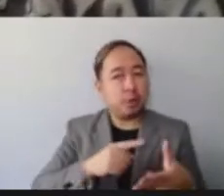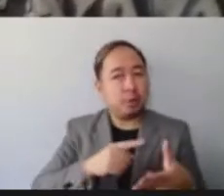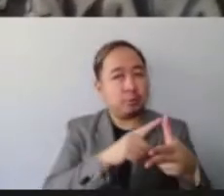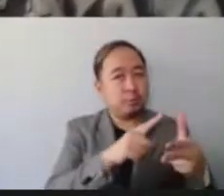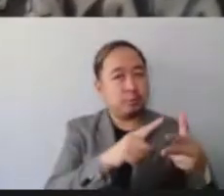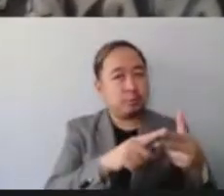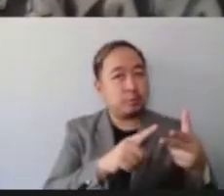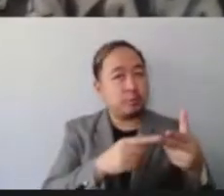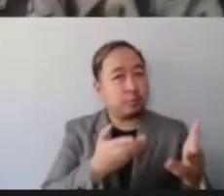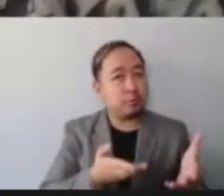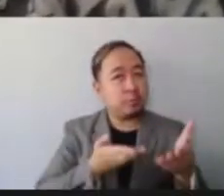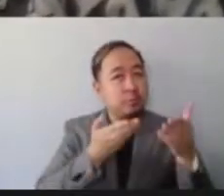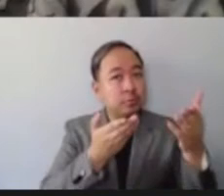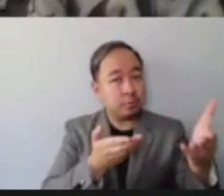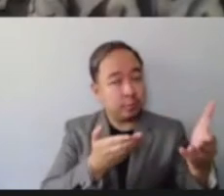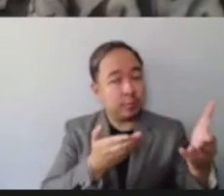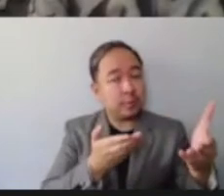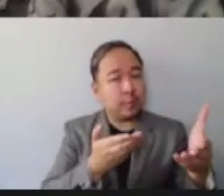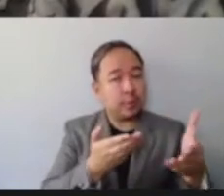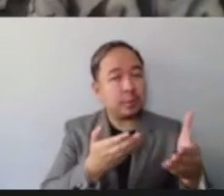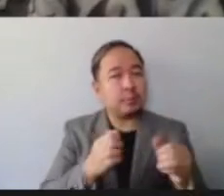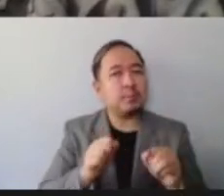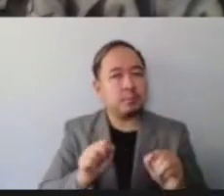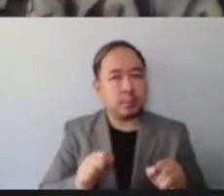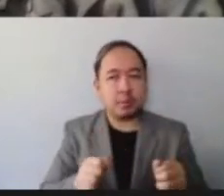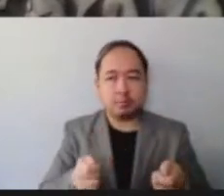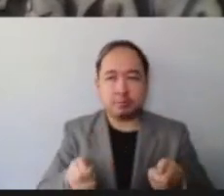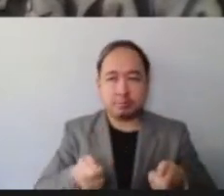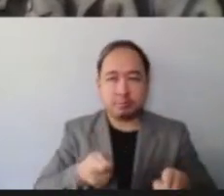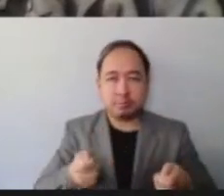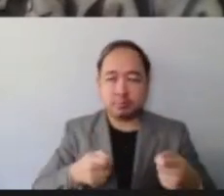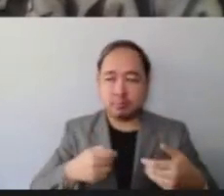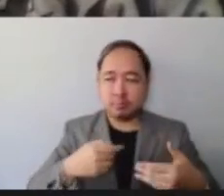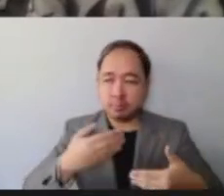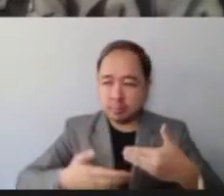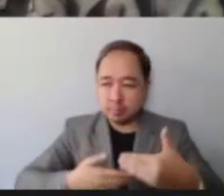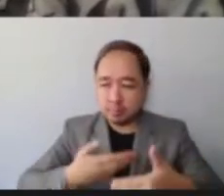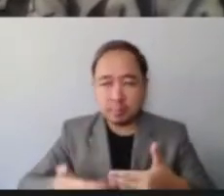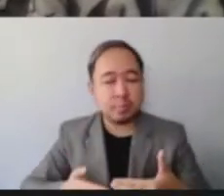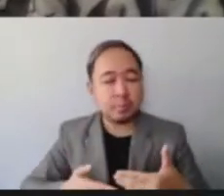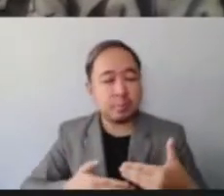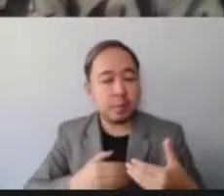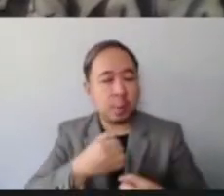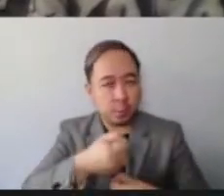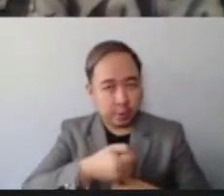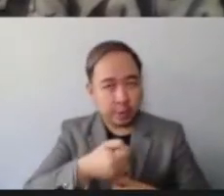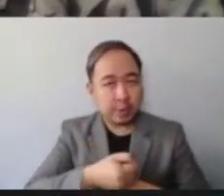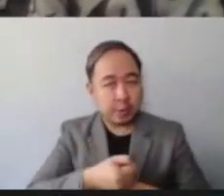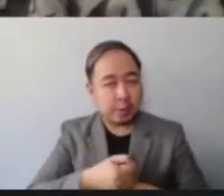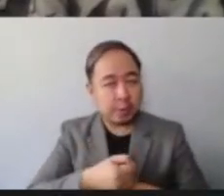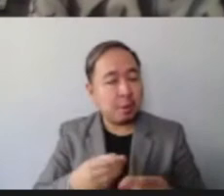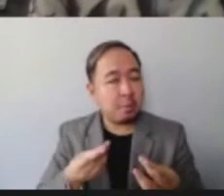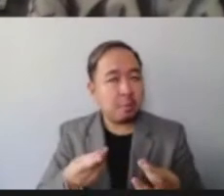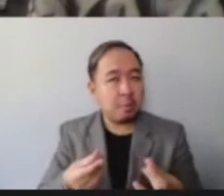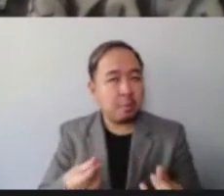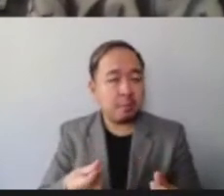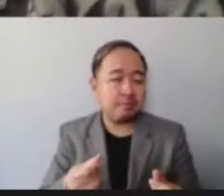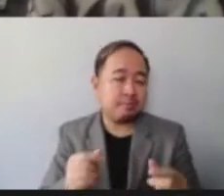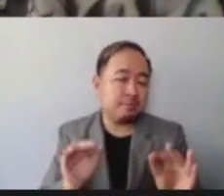have been nominated would discharge their duties efficiently and effectively